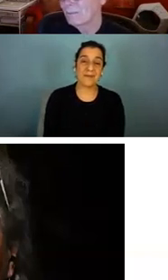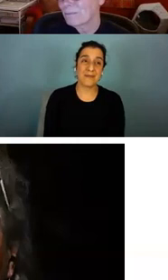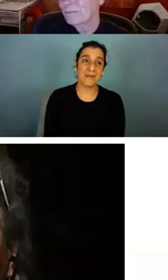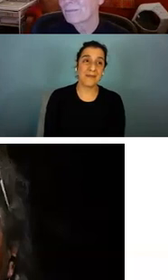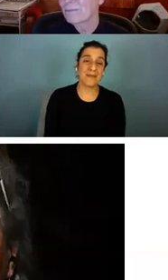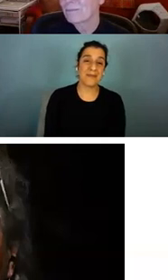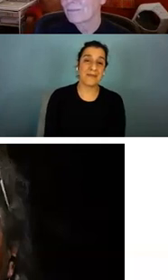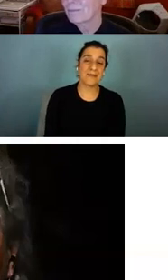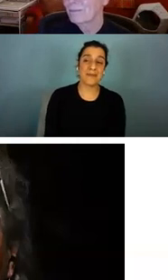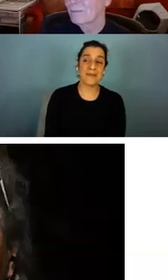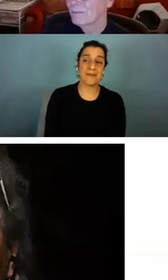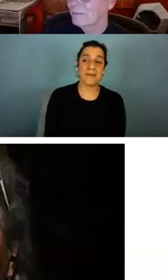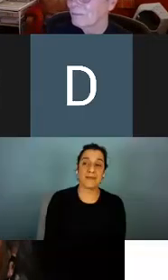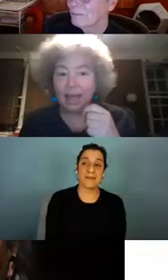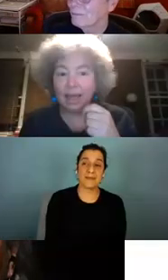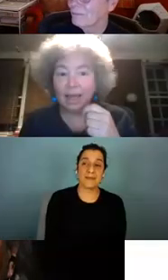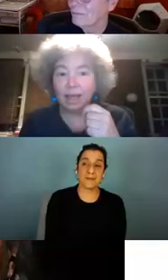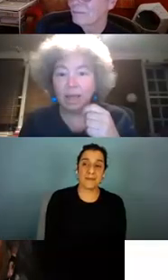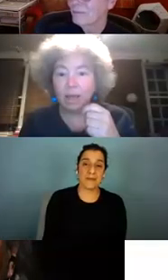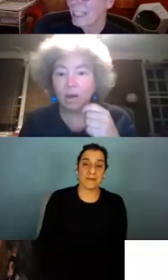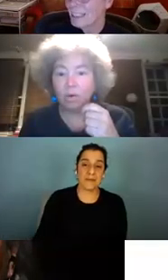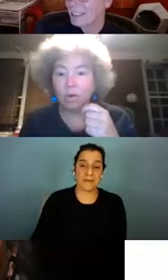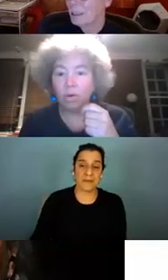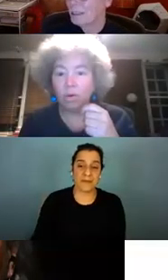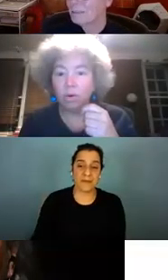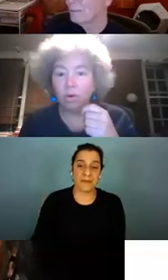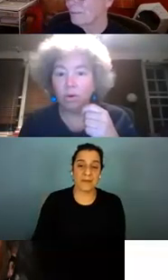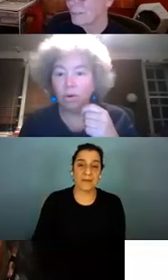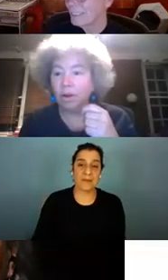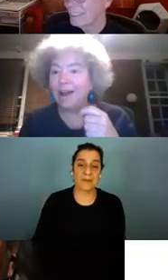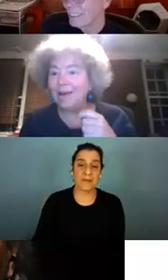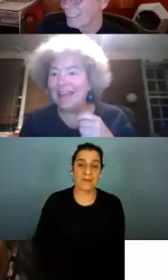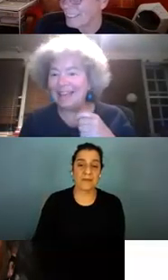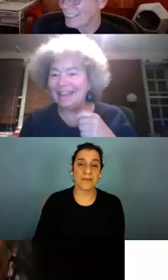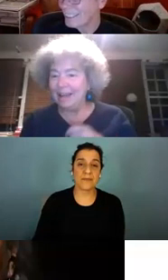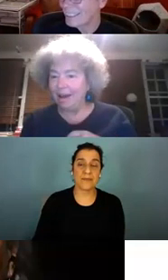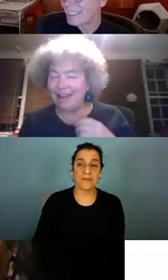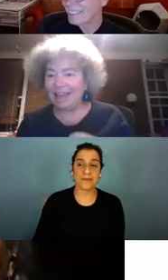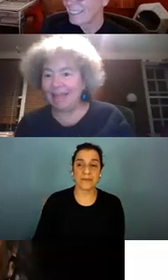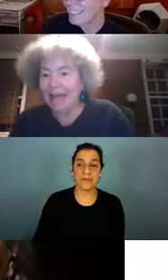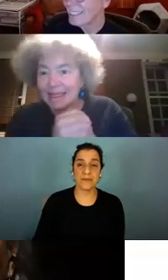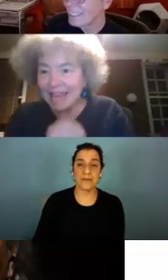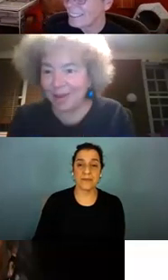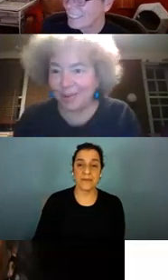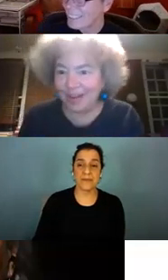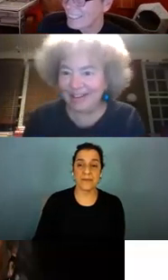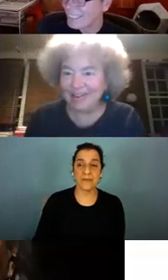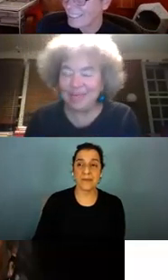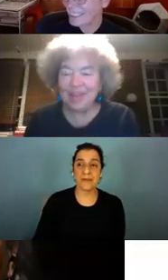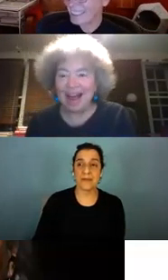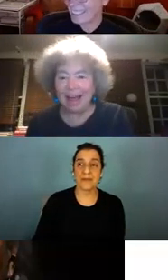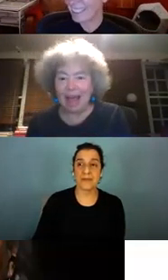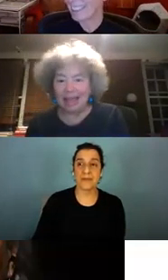... hmm ... Dr. Okay ... ... you are. Dr. You are. yeah okay okay thank you